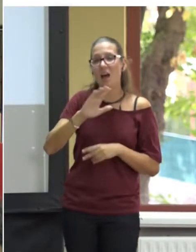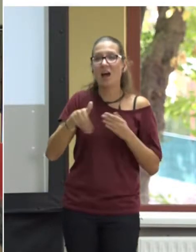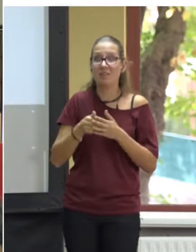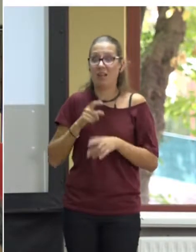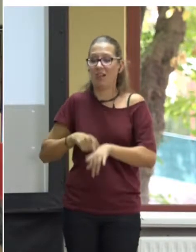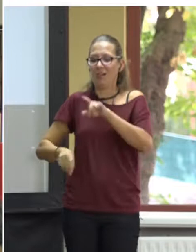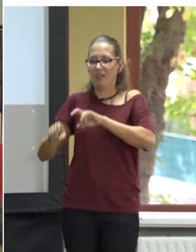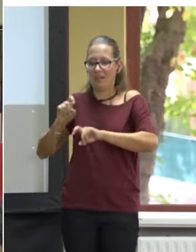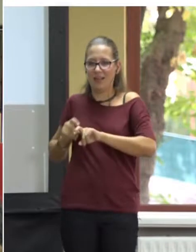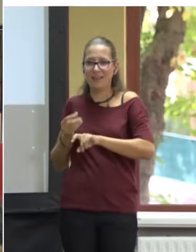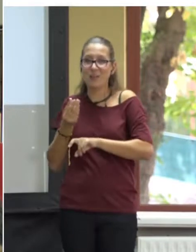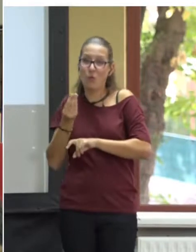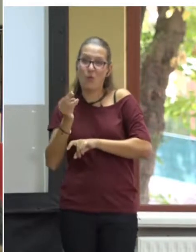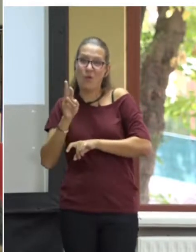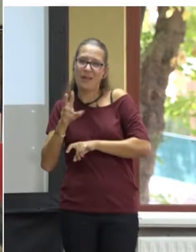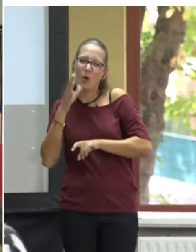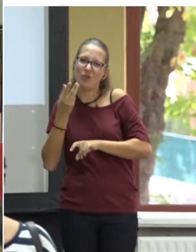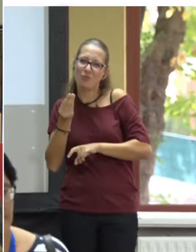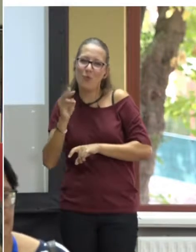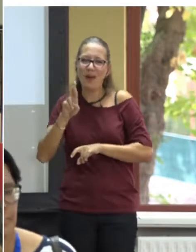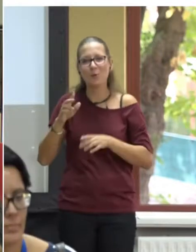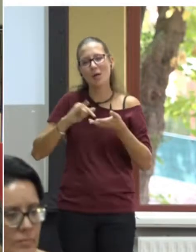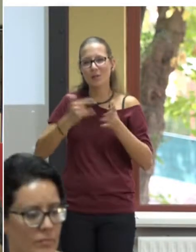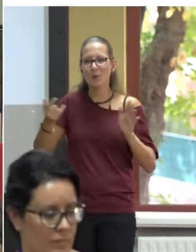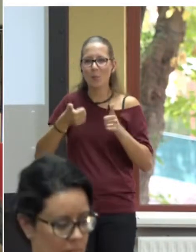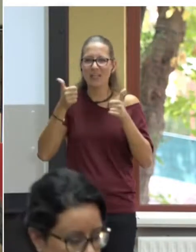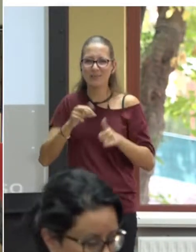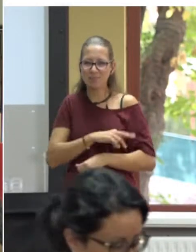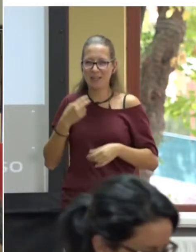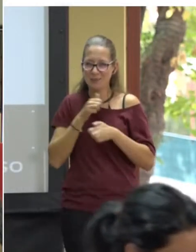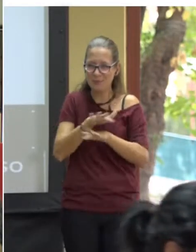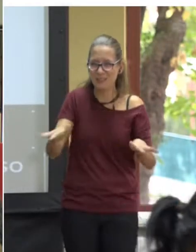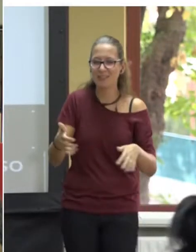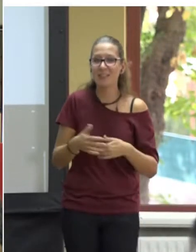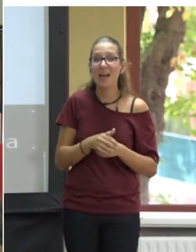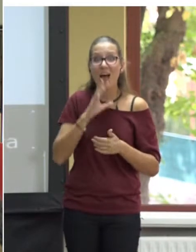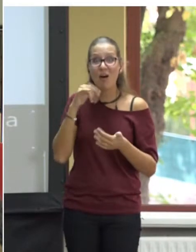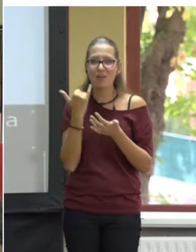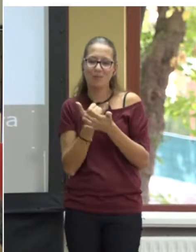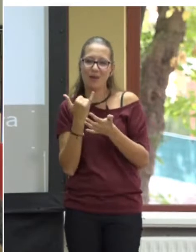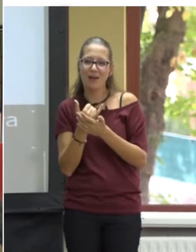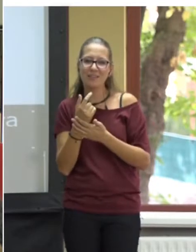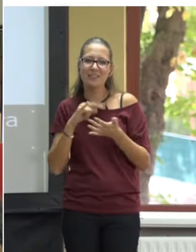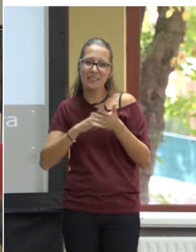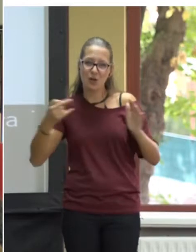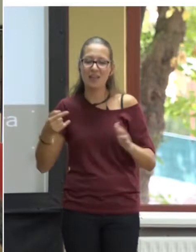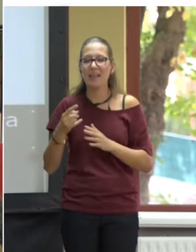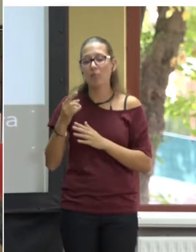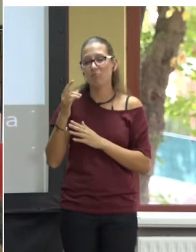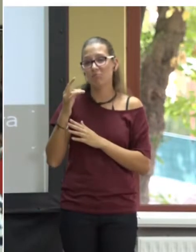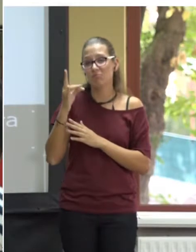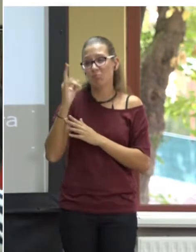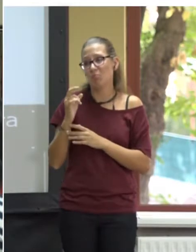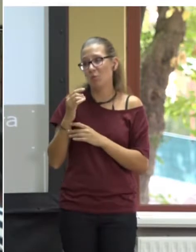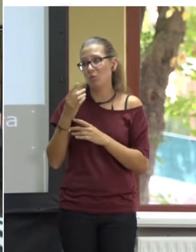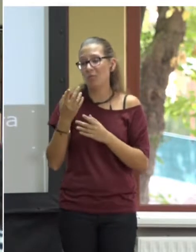and he also took a step back to go to QR because it was a more widespread technology, and now he's testing